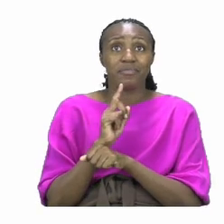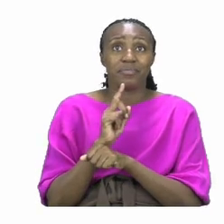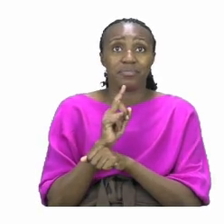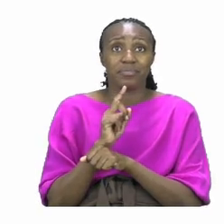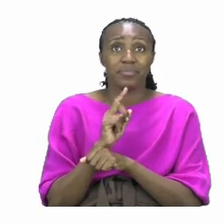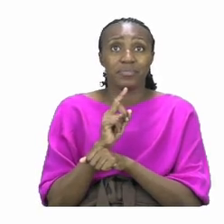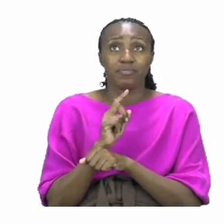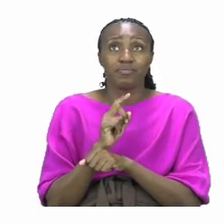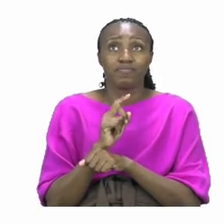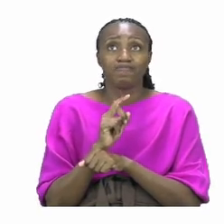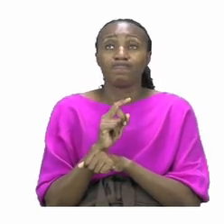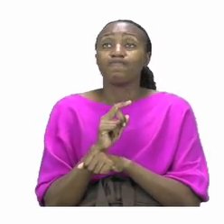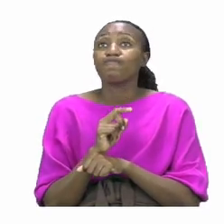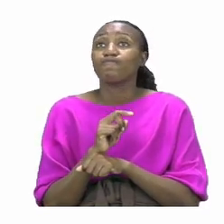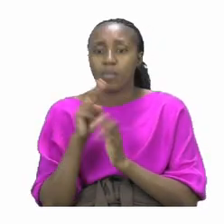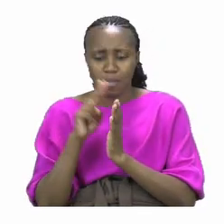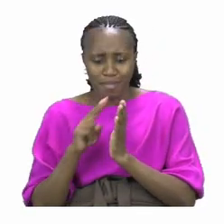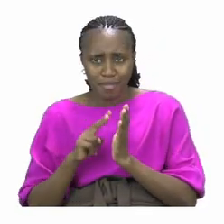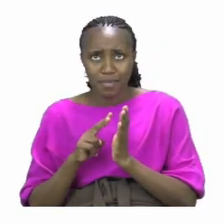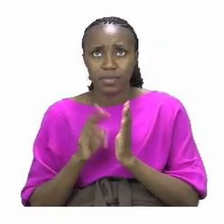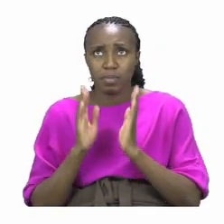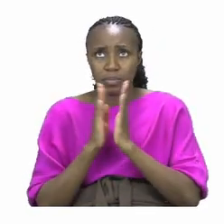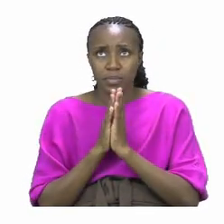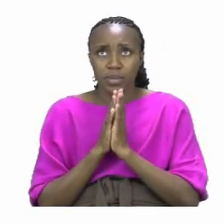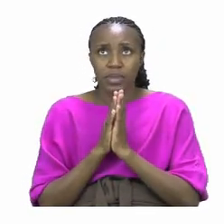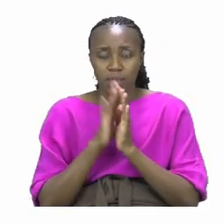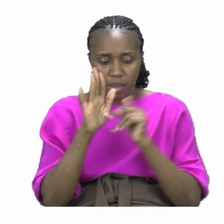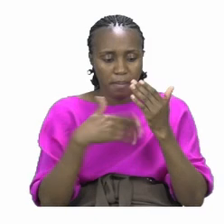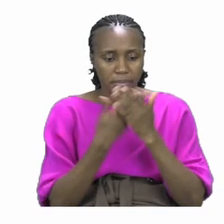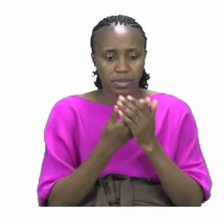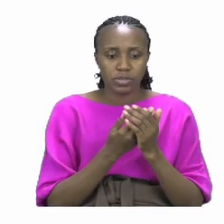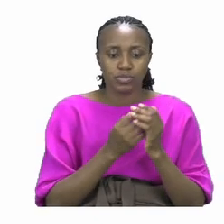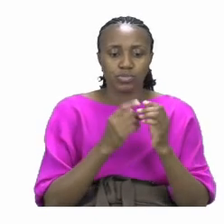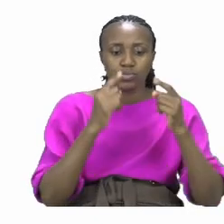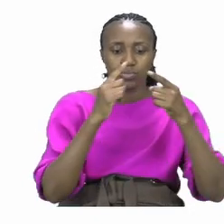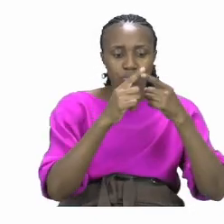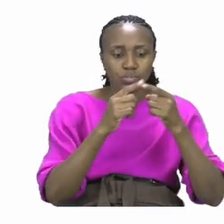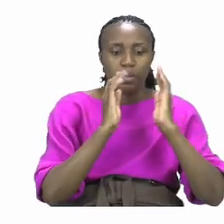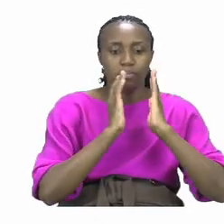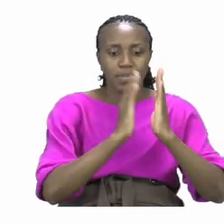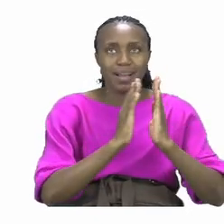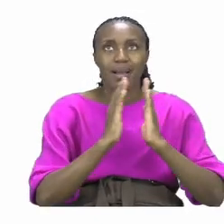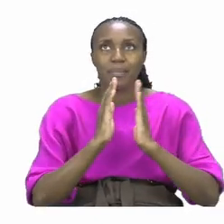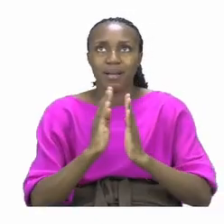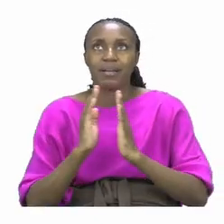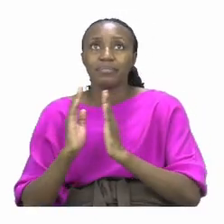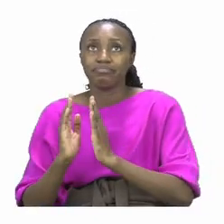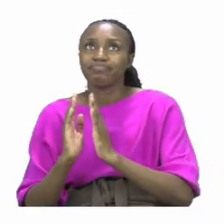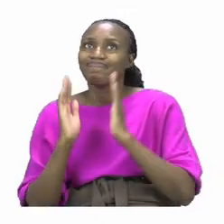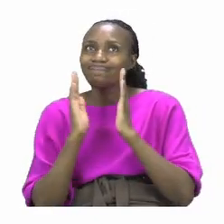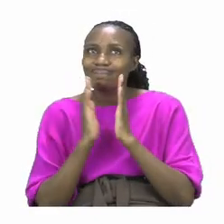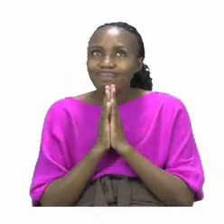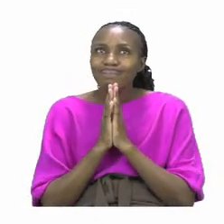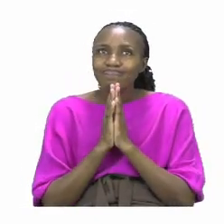I want you after that to try and put the pictures according to our story. So, please take